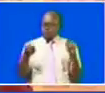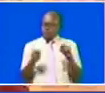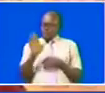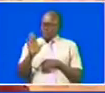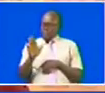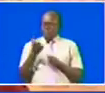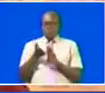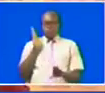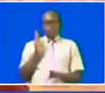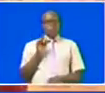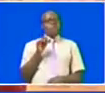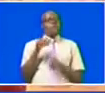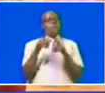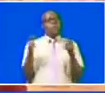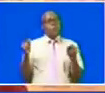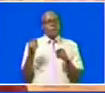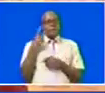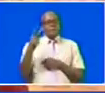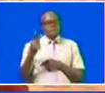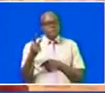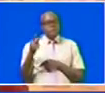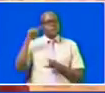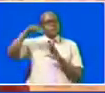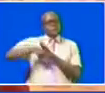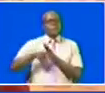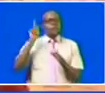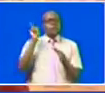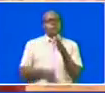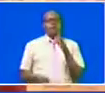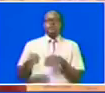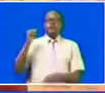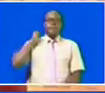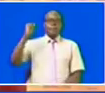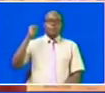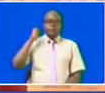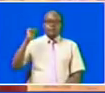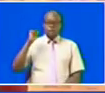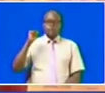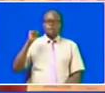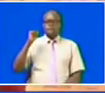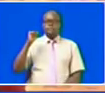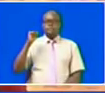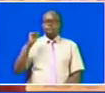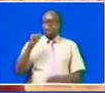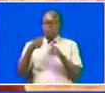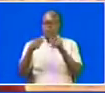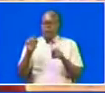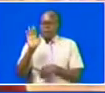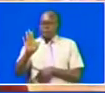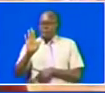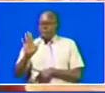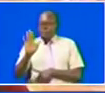to withdraw a bit, and reflect deeply about the political implication of such kind of